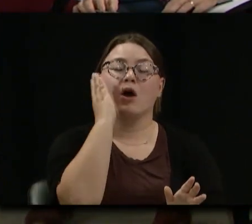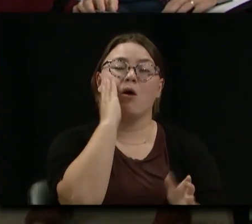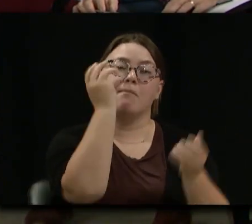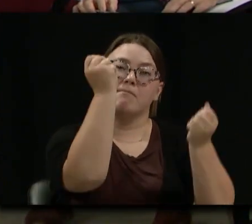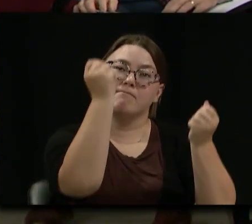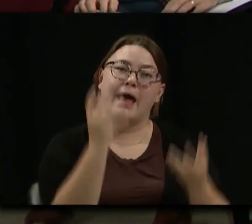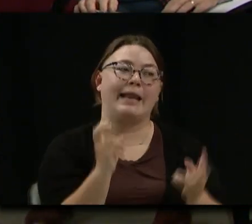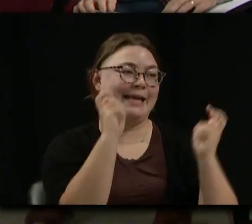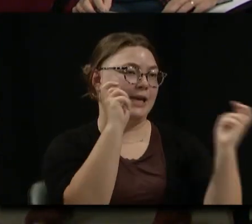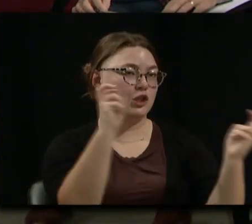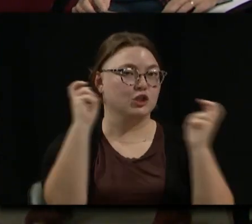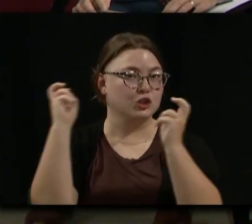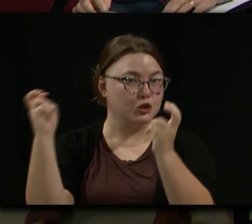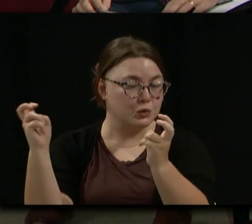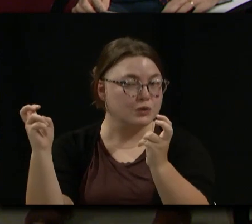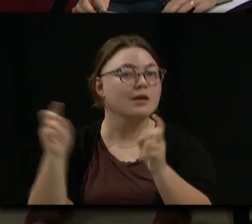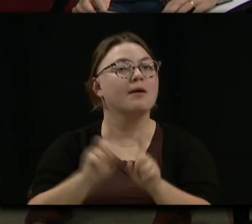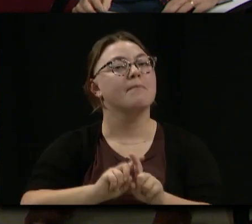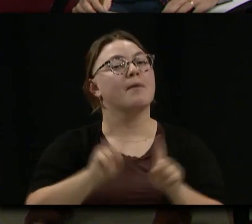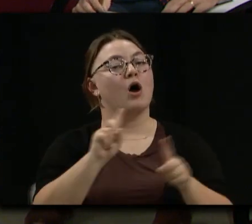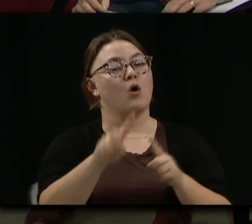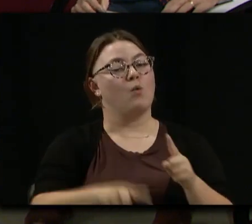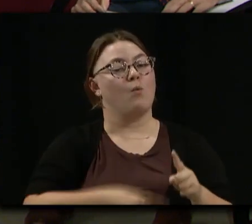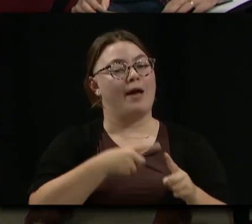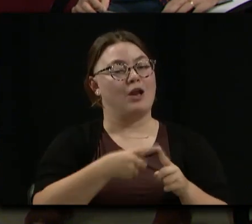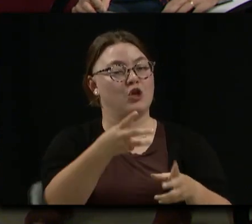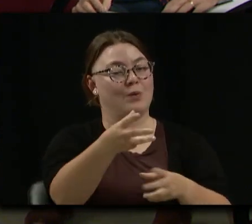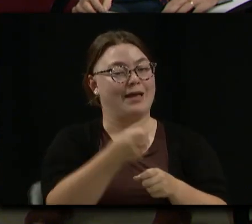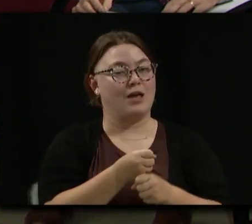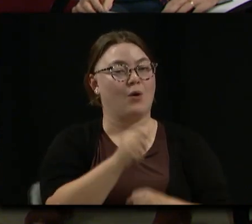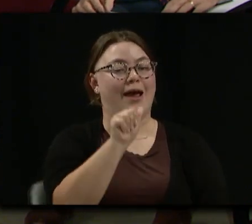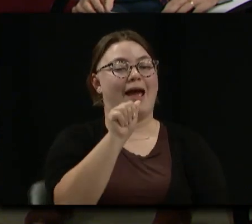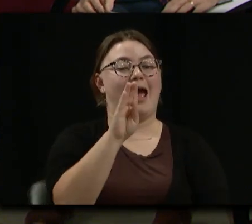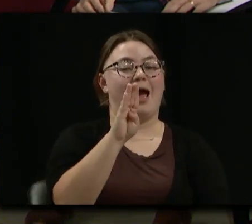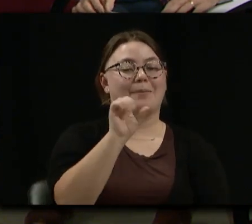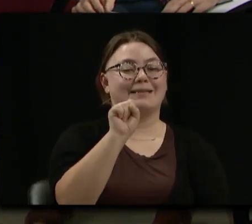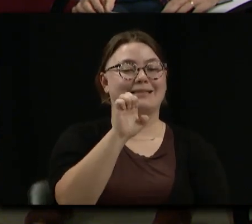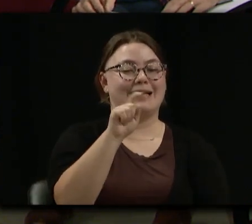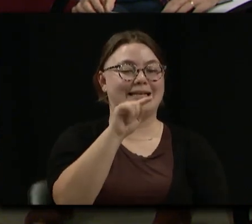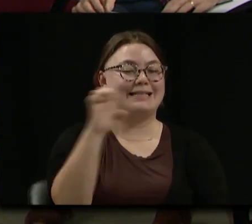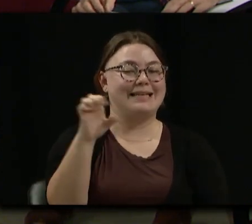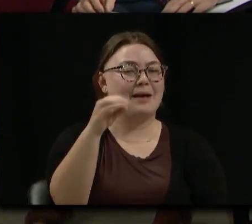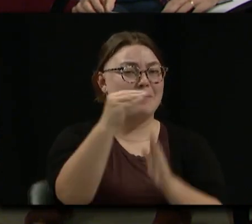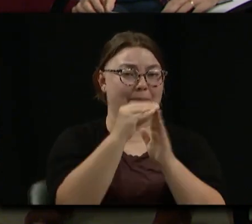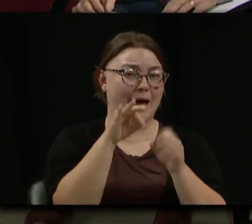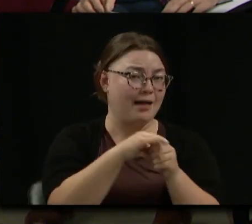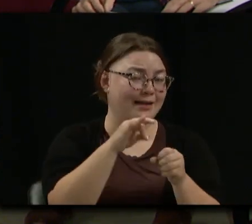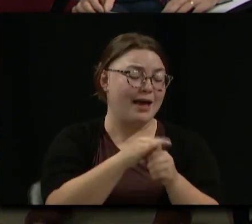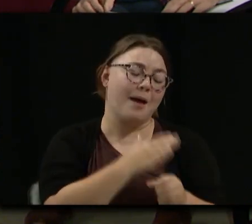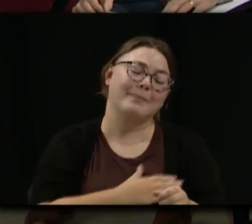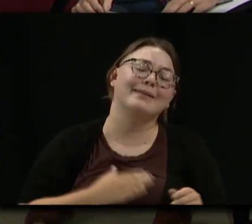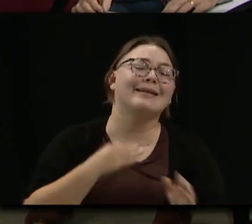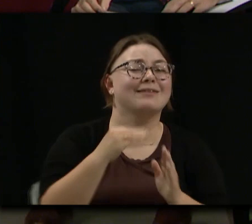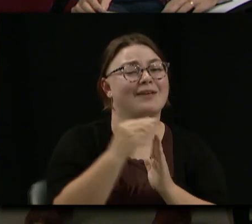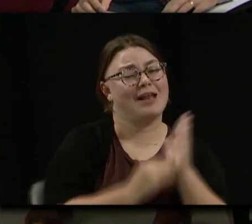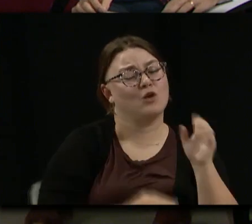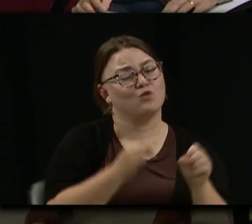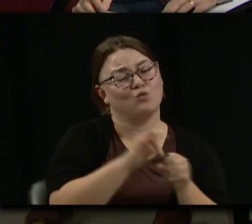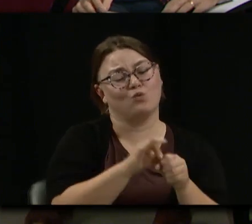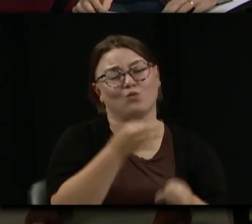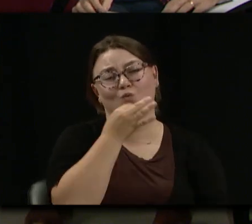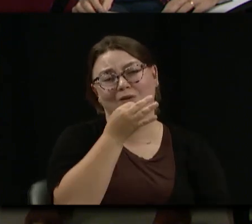out there, but we do encourage you, once you receive your absentee ballot itself, please fill it out as soon as possible.